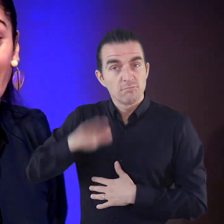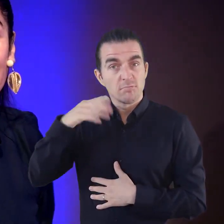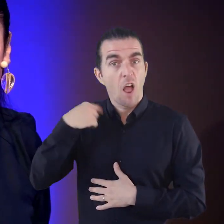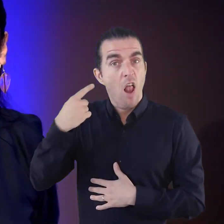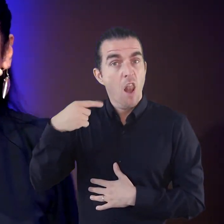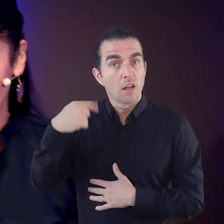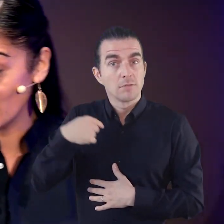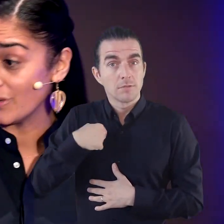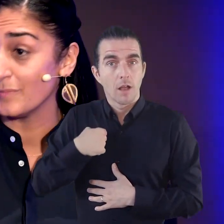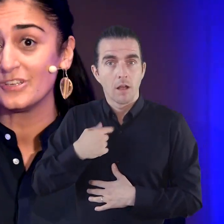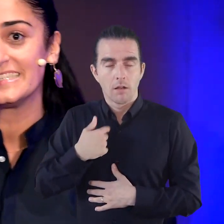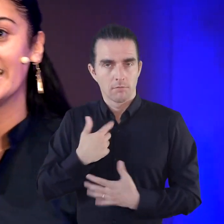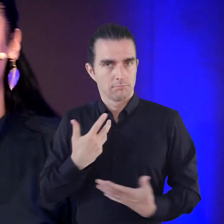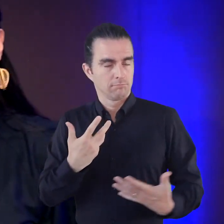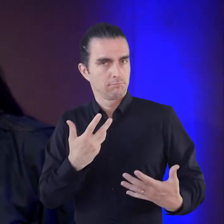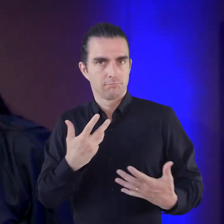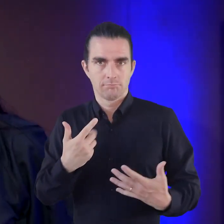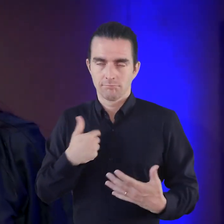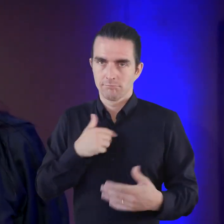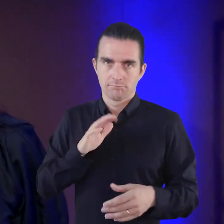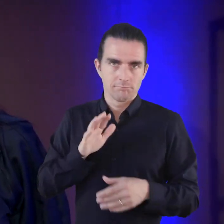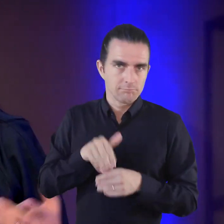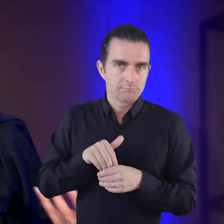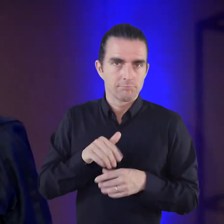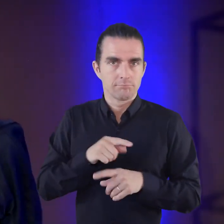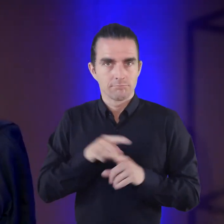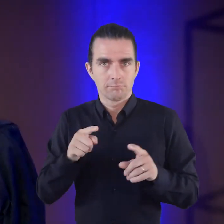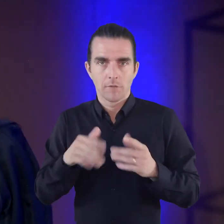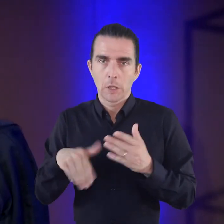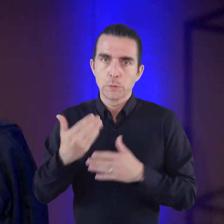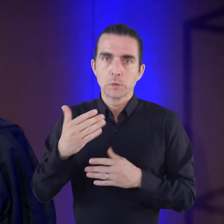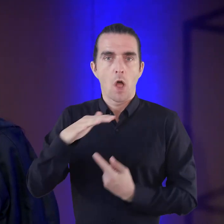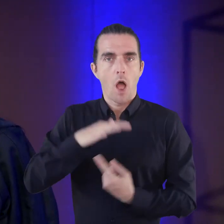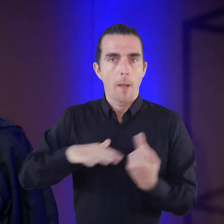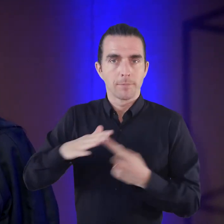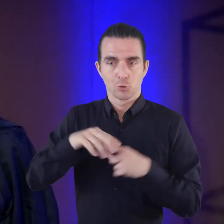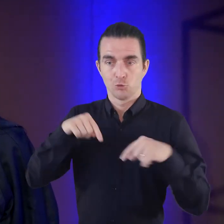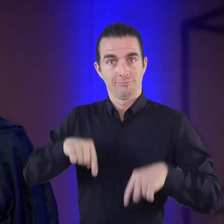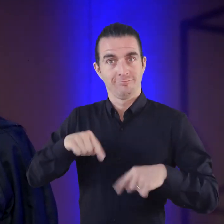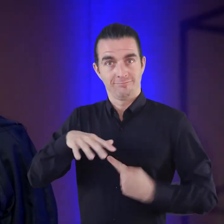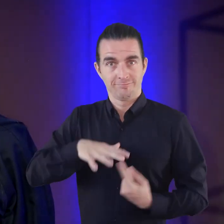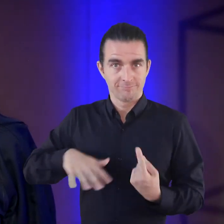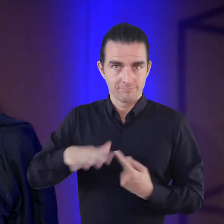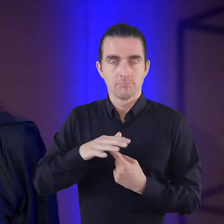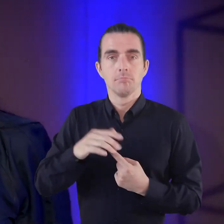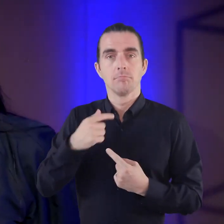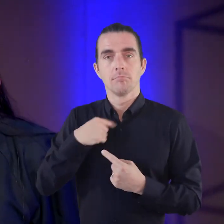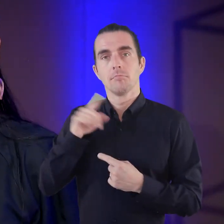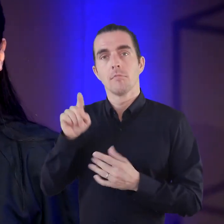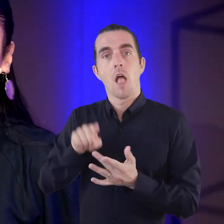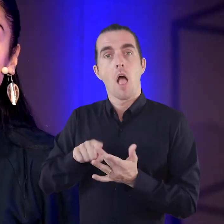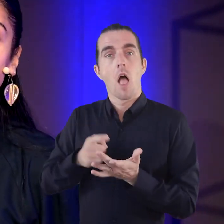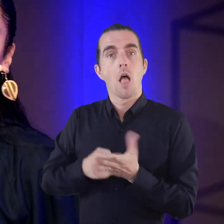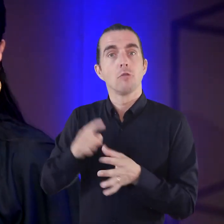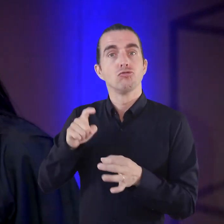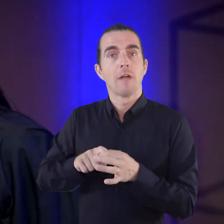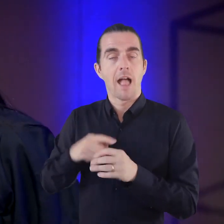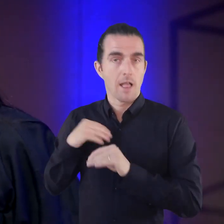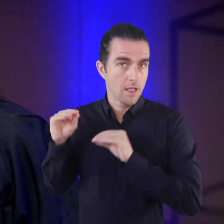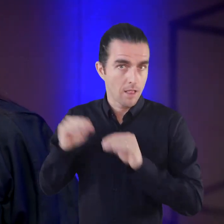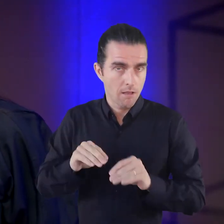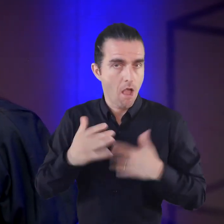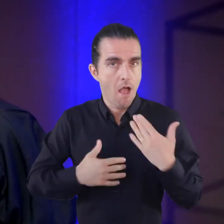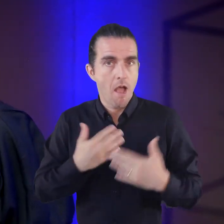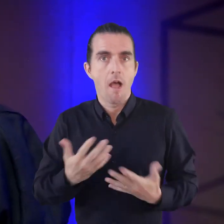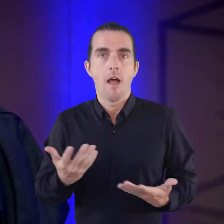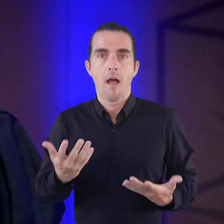fully embraced in a new community here in Ladbroke Grove after coming here from Iraq. Settling into a new community as a refugee